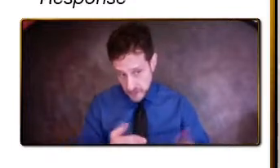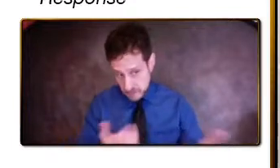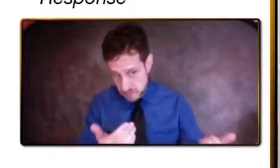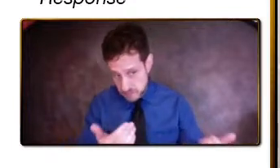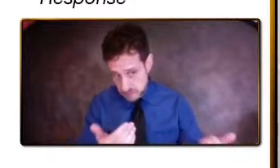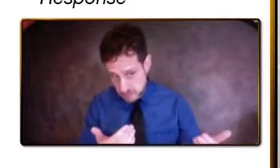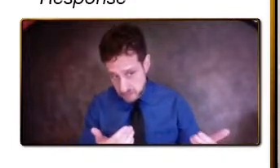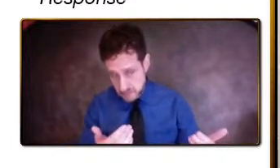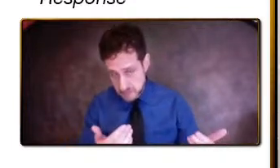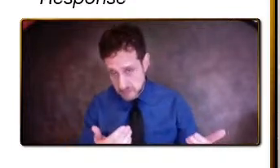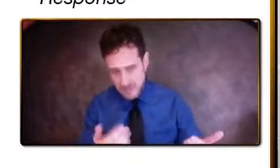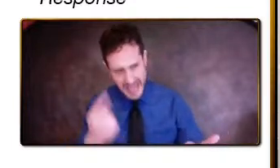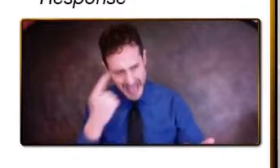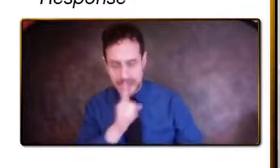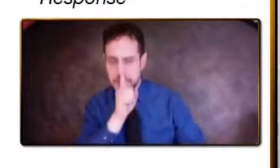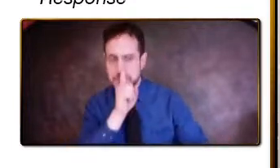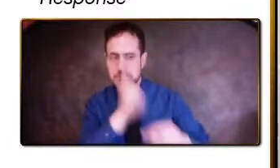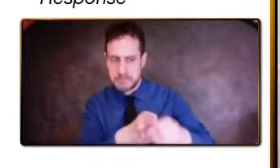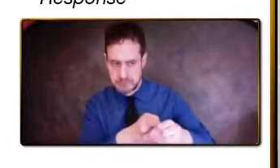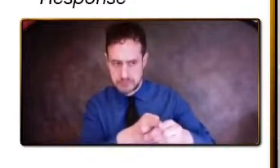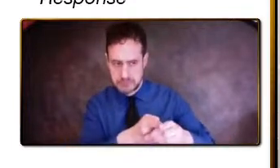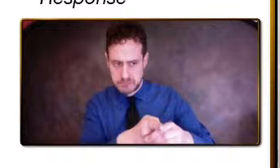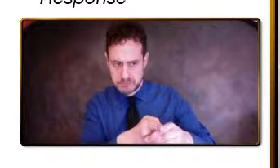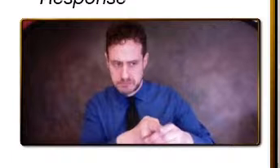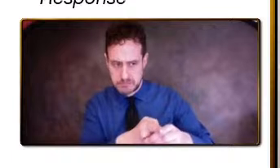I think you're on mute, Gov.